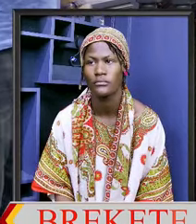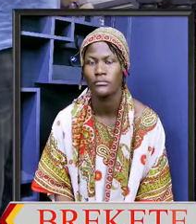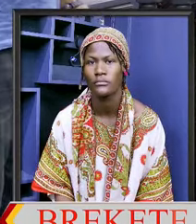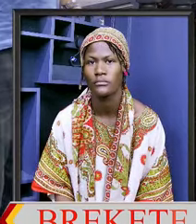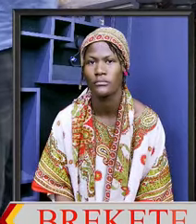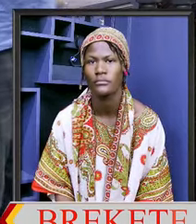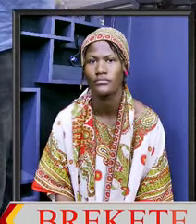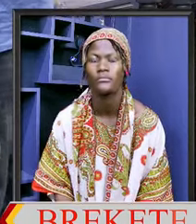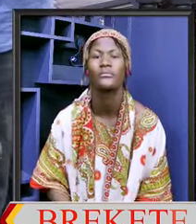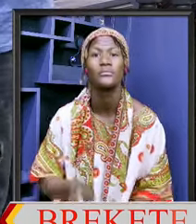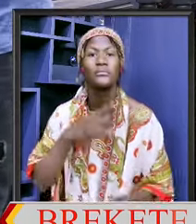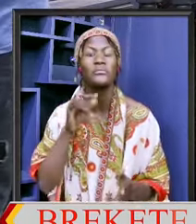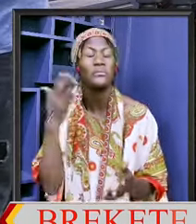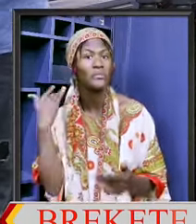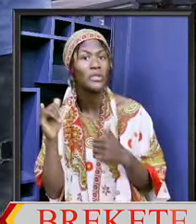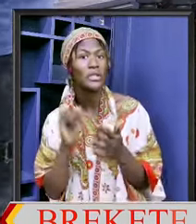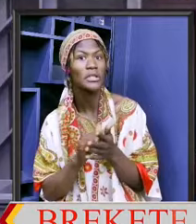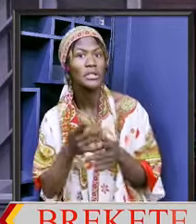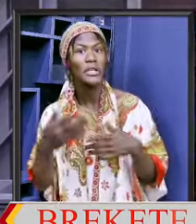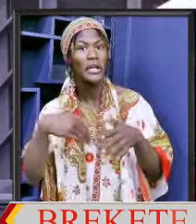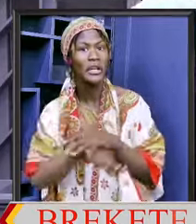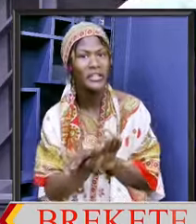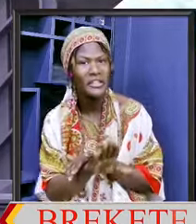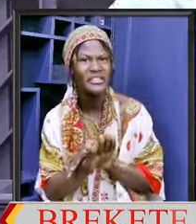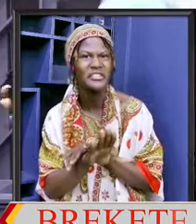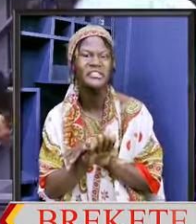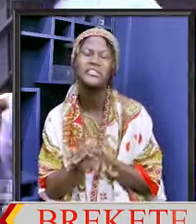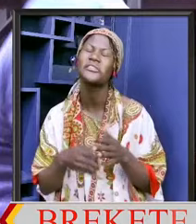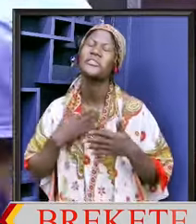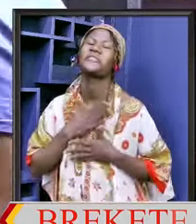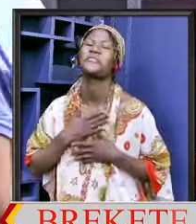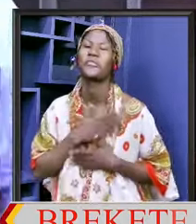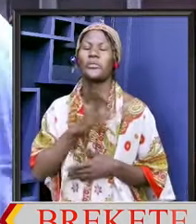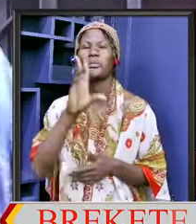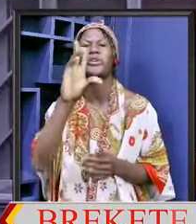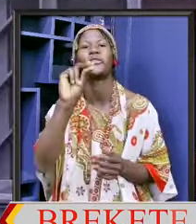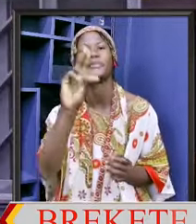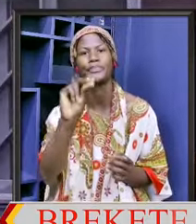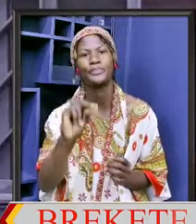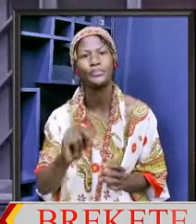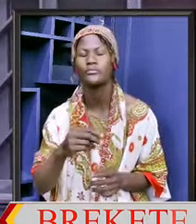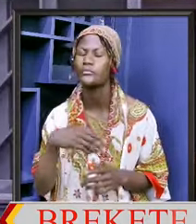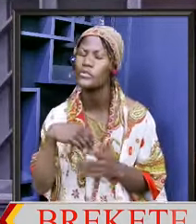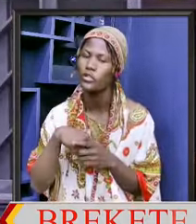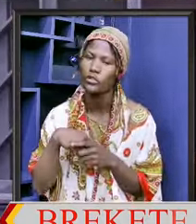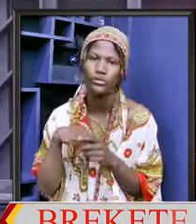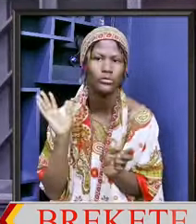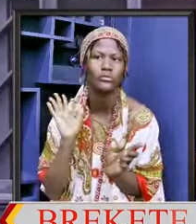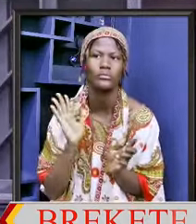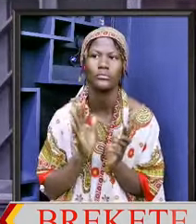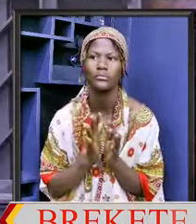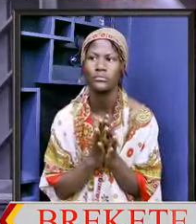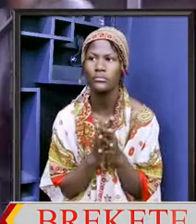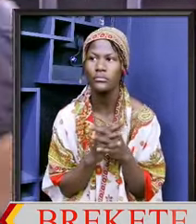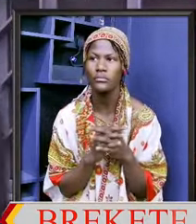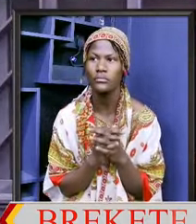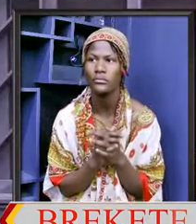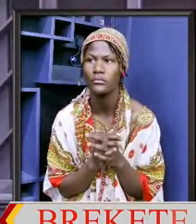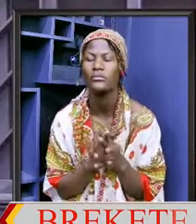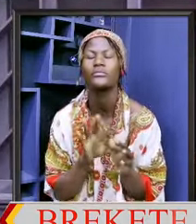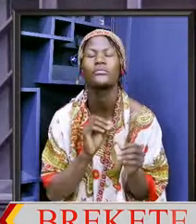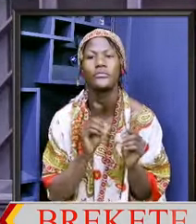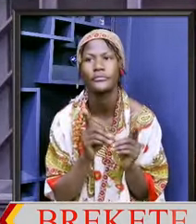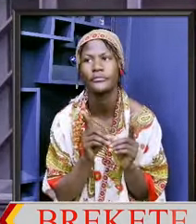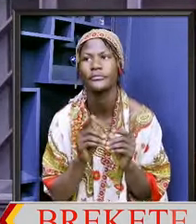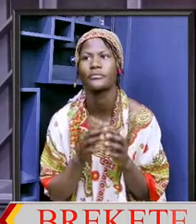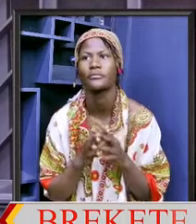just say this thing, see as this thing be, as I beg you, no, we waste our time. They go. It's okay. We have heard your